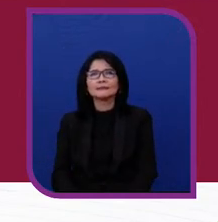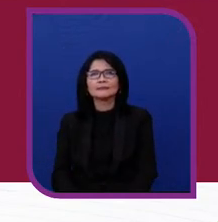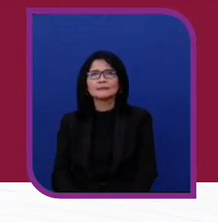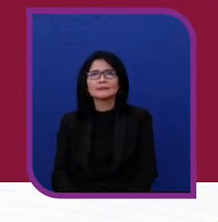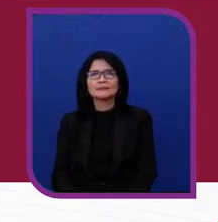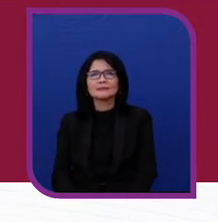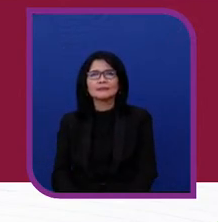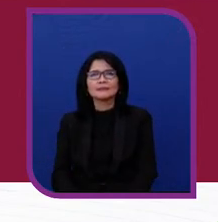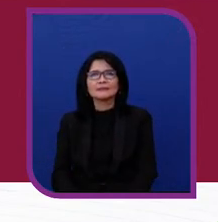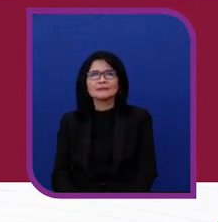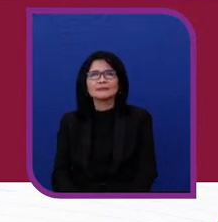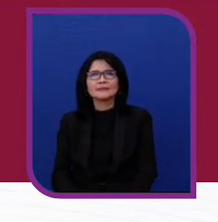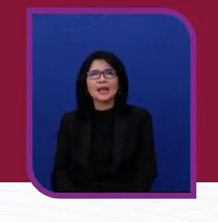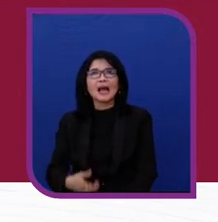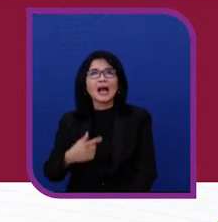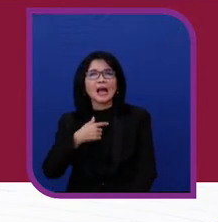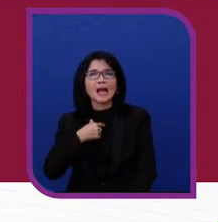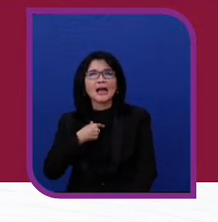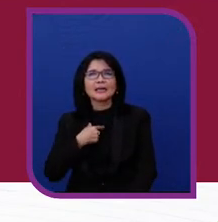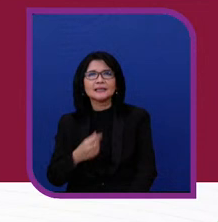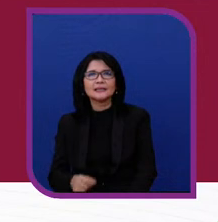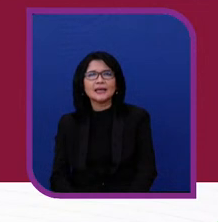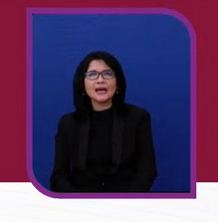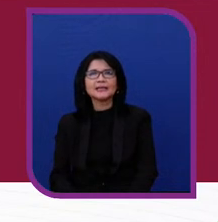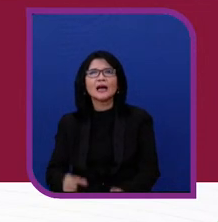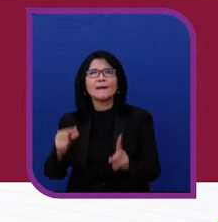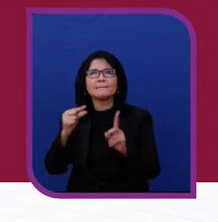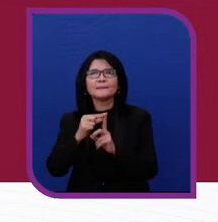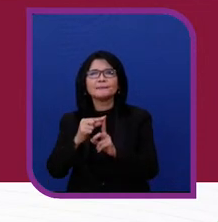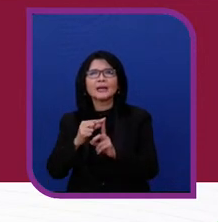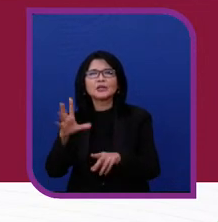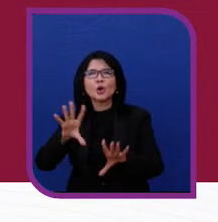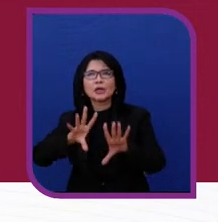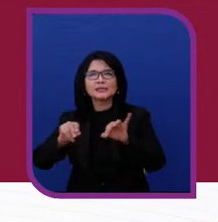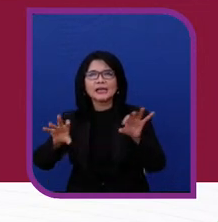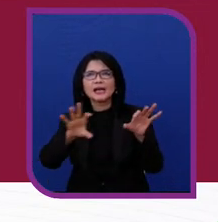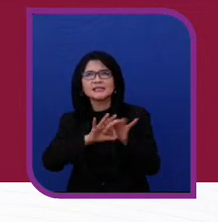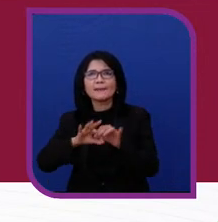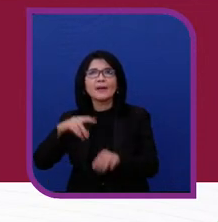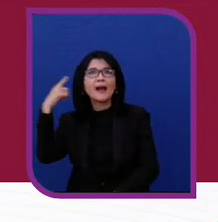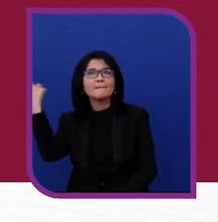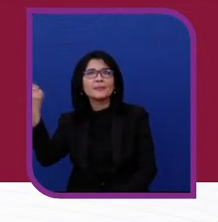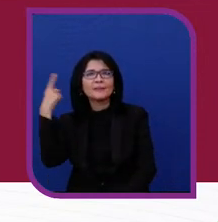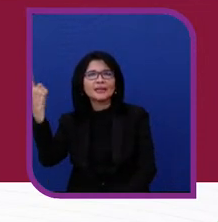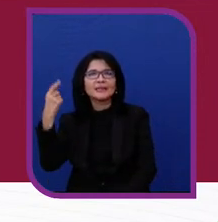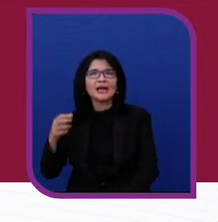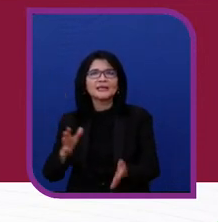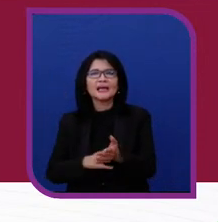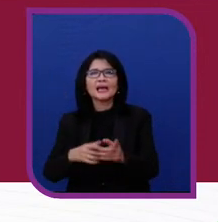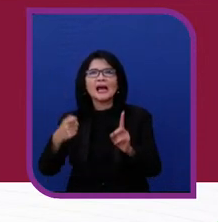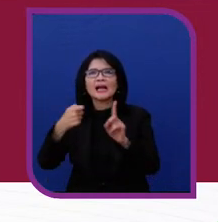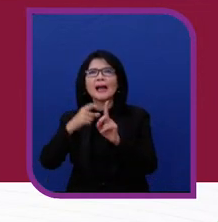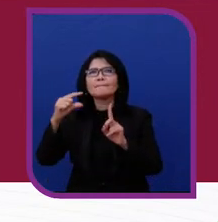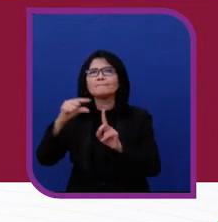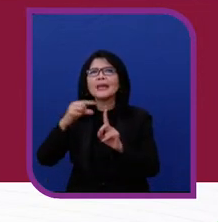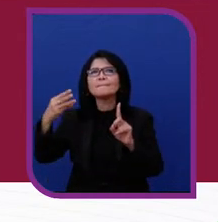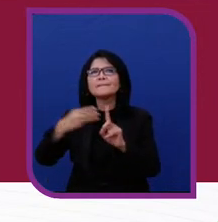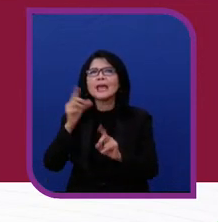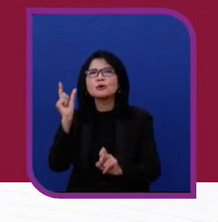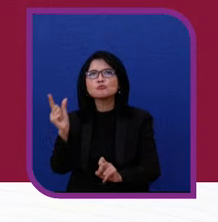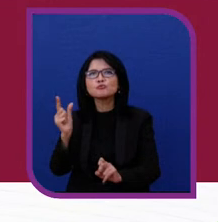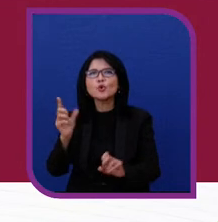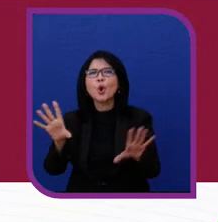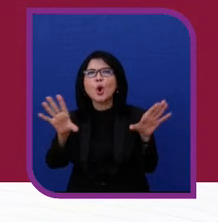pra lebih private Partnership strategy is Where how we work together collaborate with private sectors of